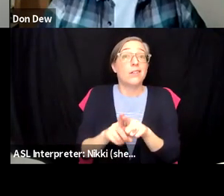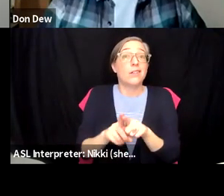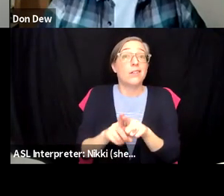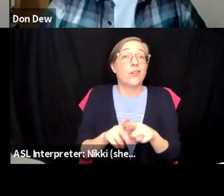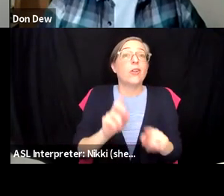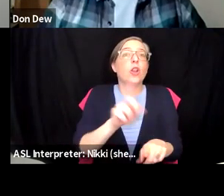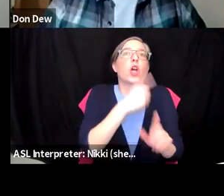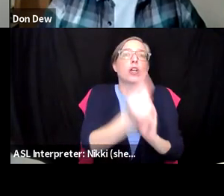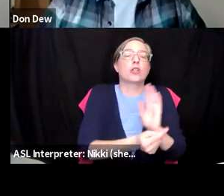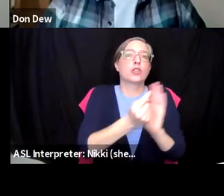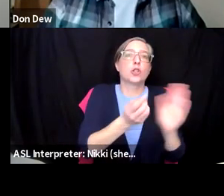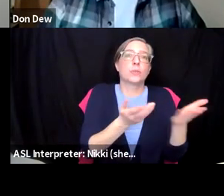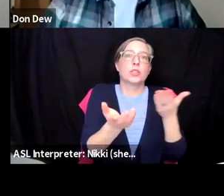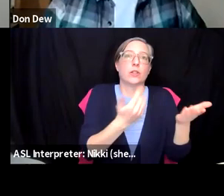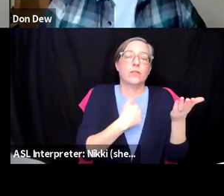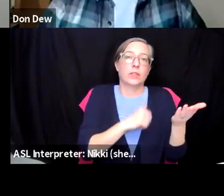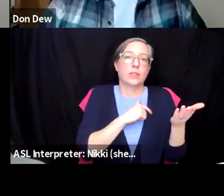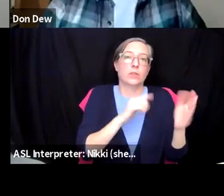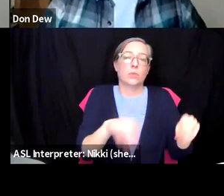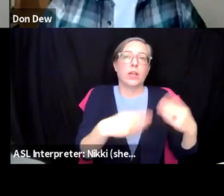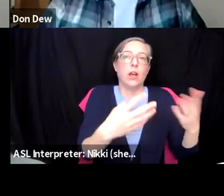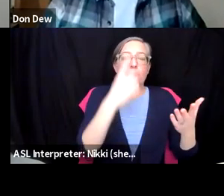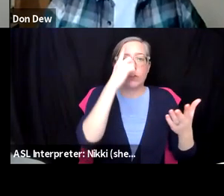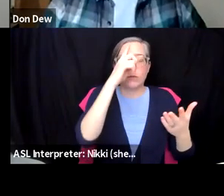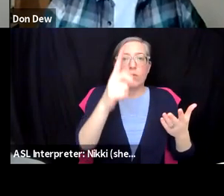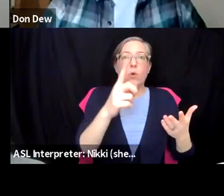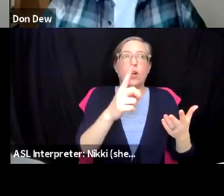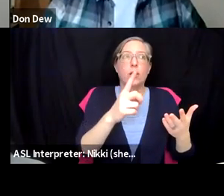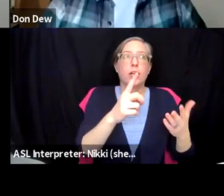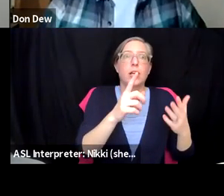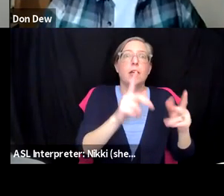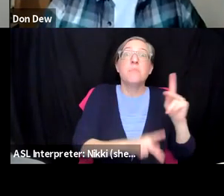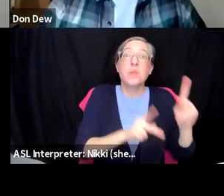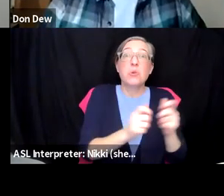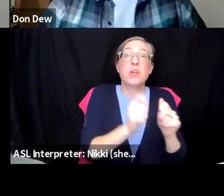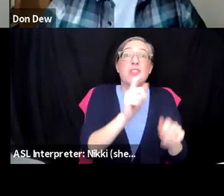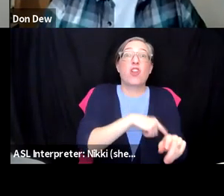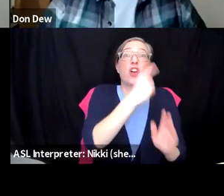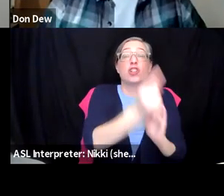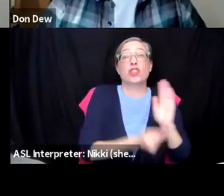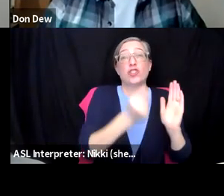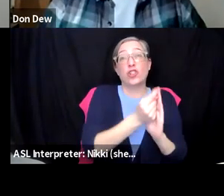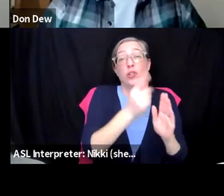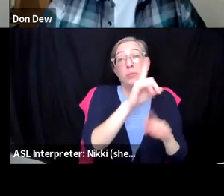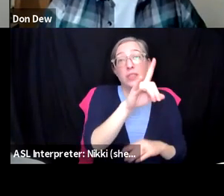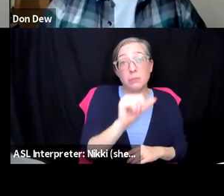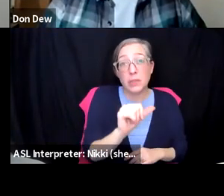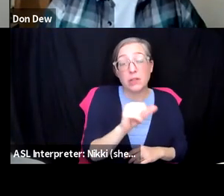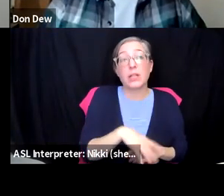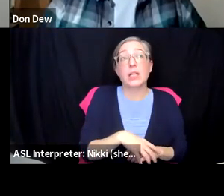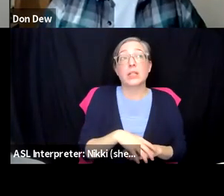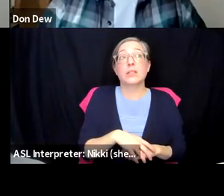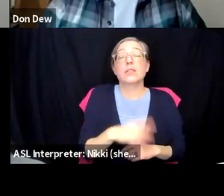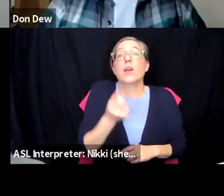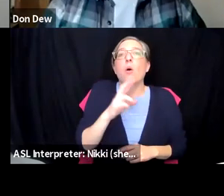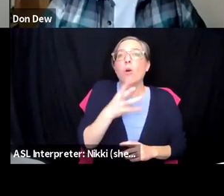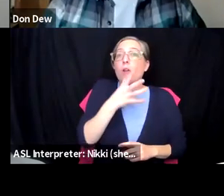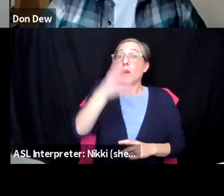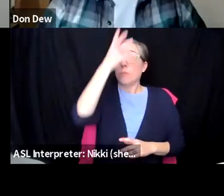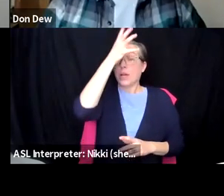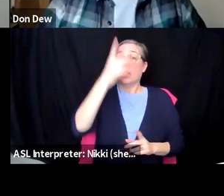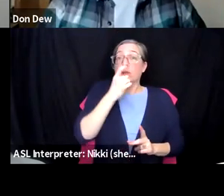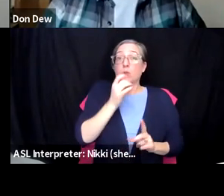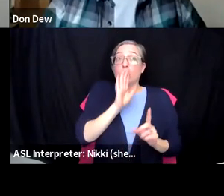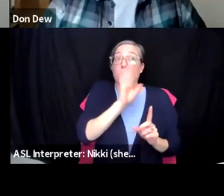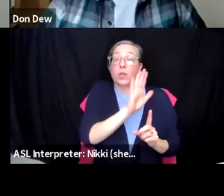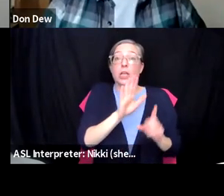with disabilities or parents of children with disabilities who need home modifications or maybe